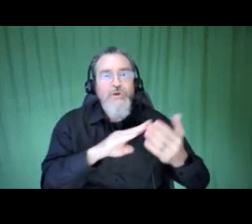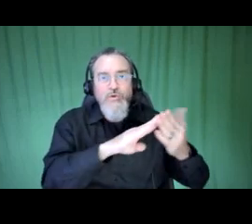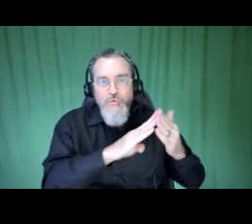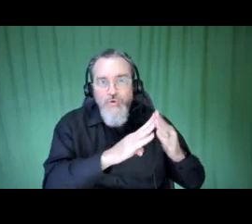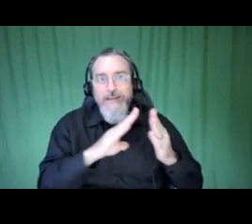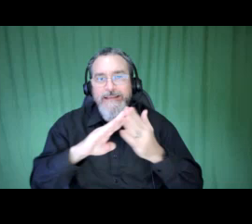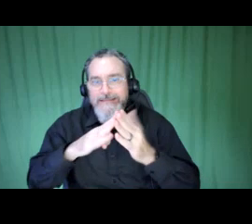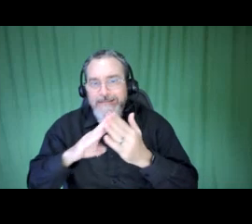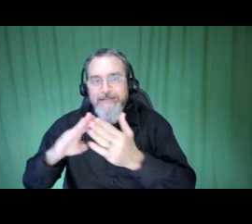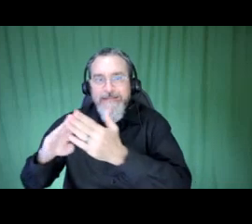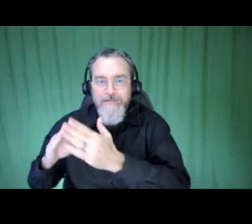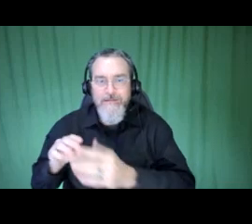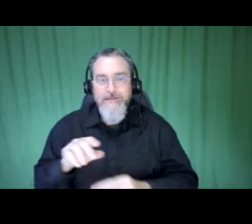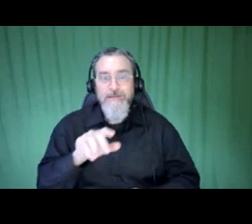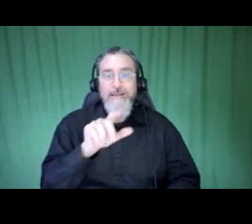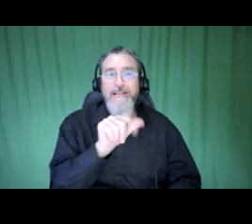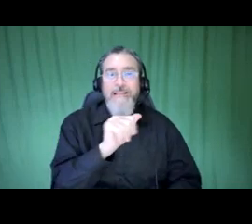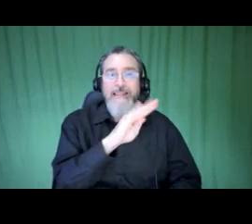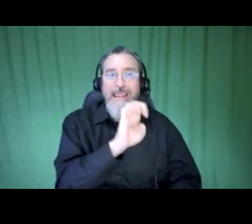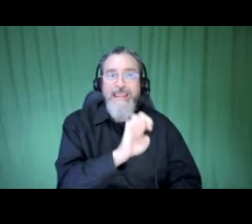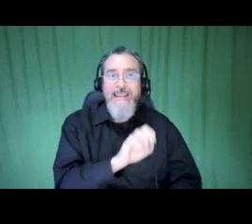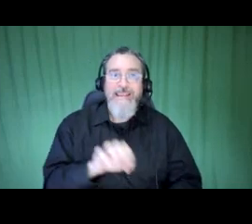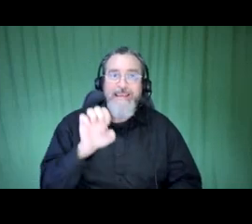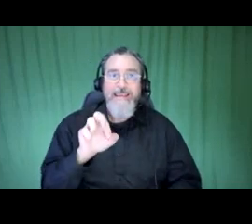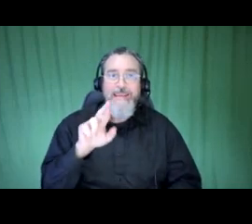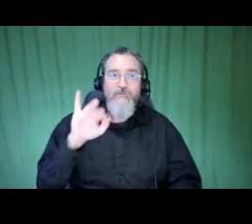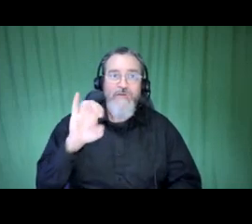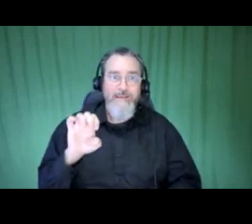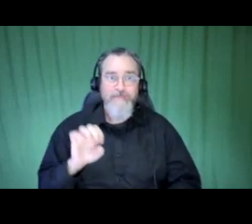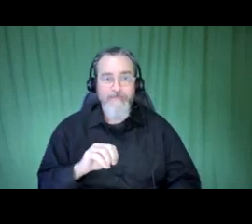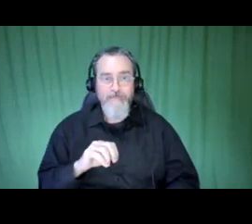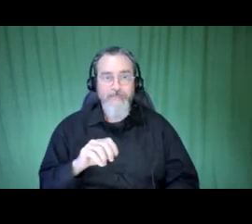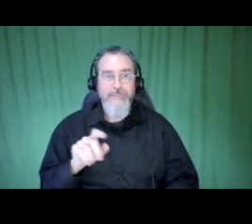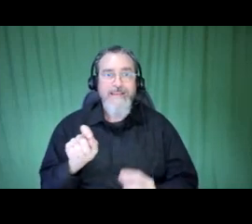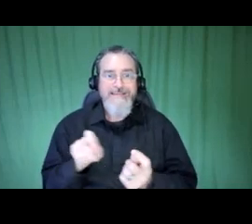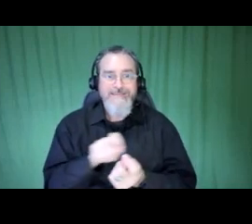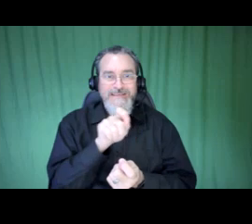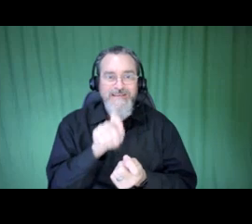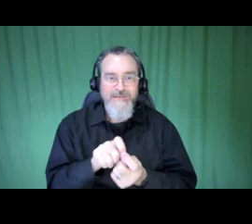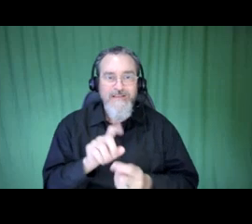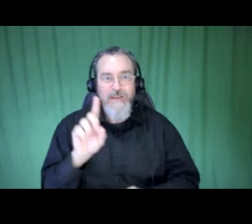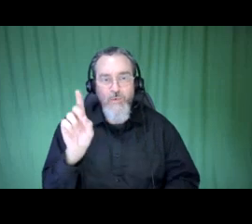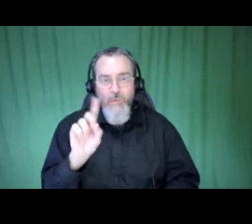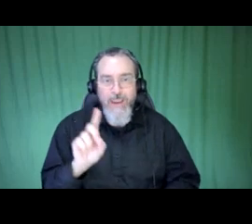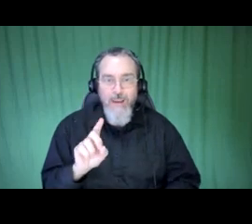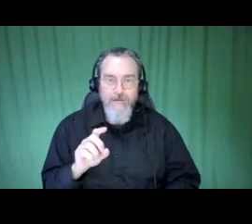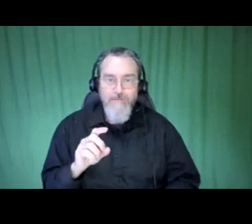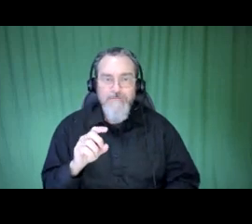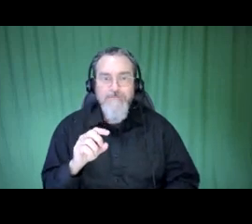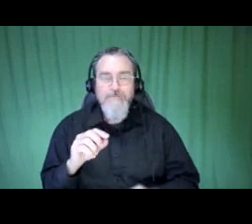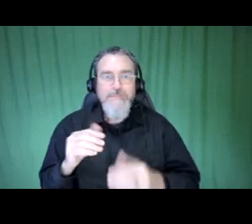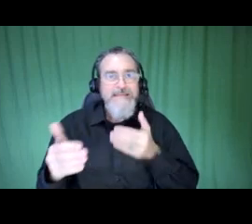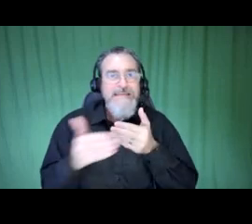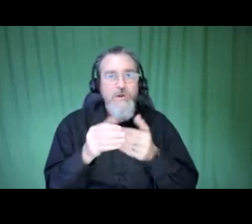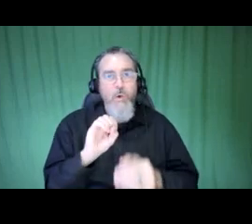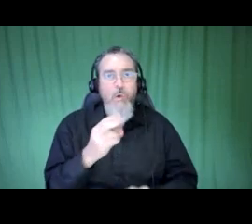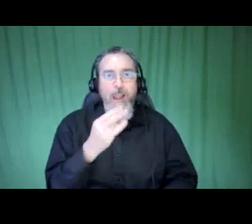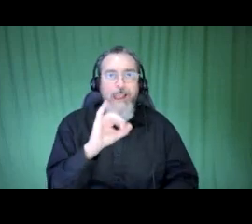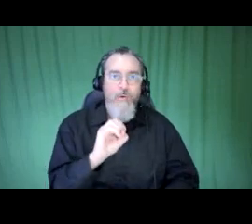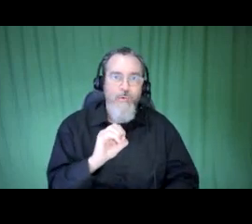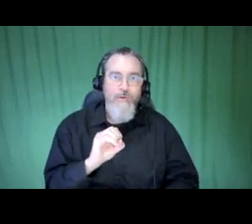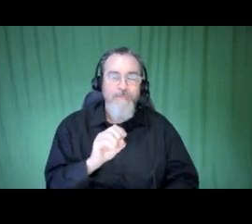Lake Erie, specifically the ones that are within the Ohio territory in the United States. But this map